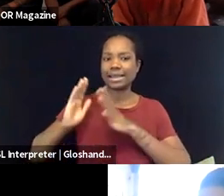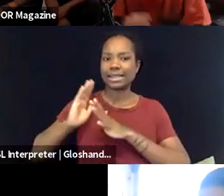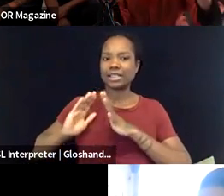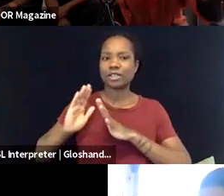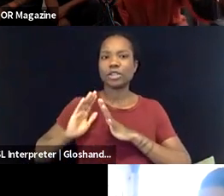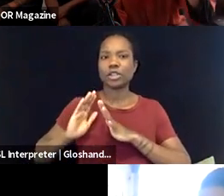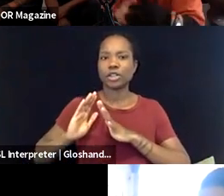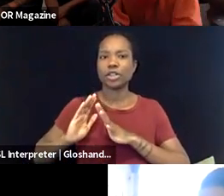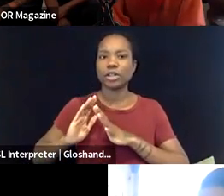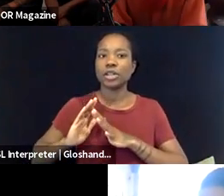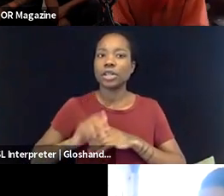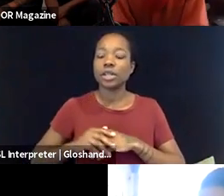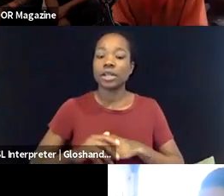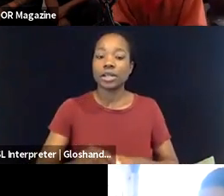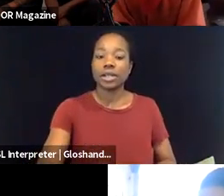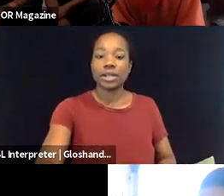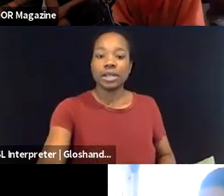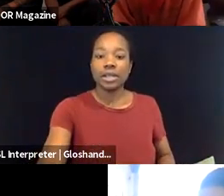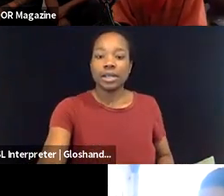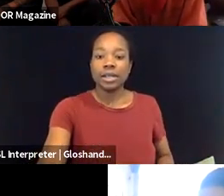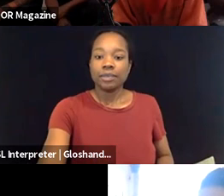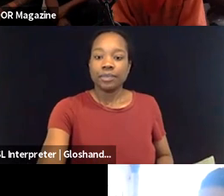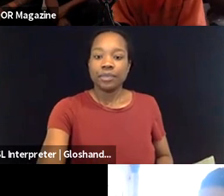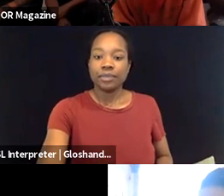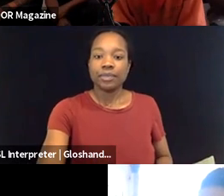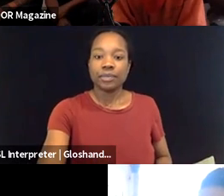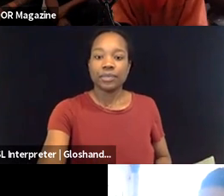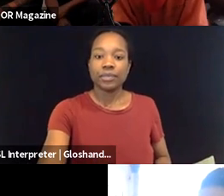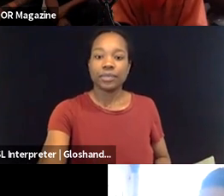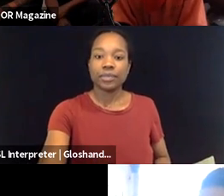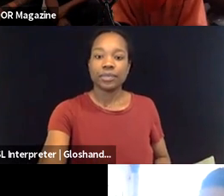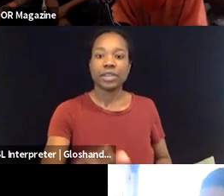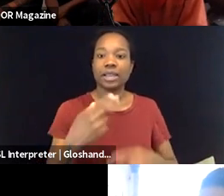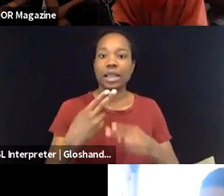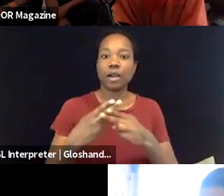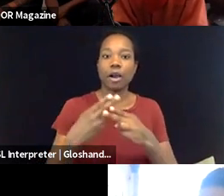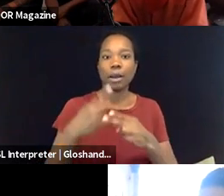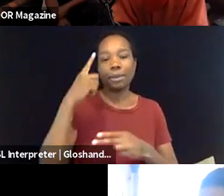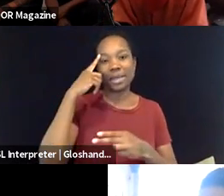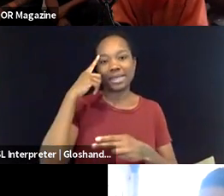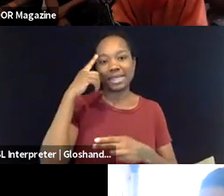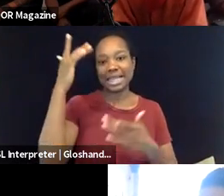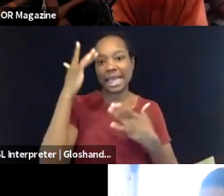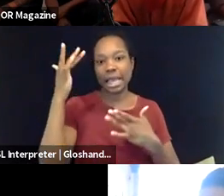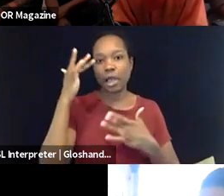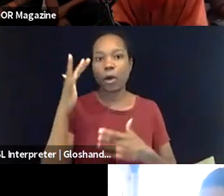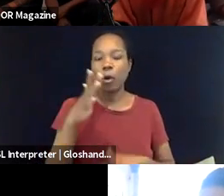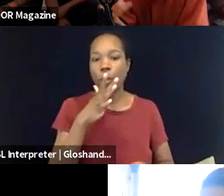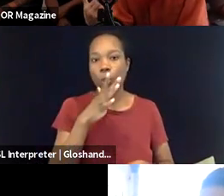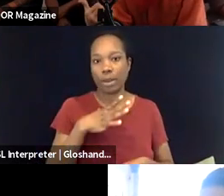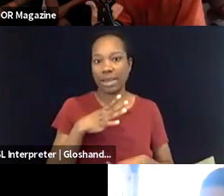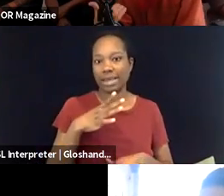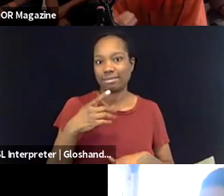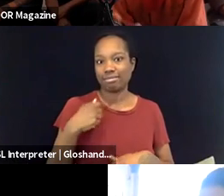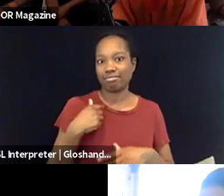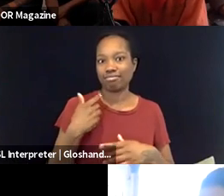and so-called mentally ill women who I come from. Again, we also